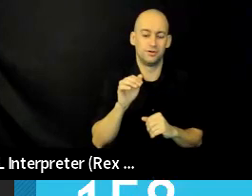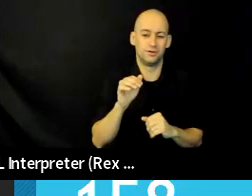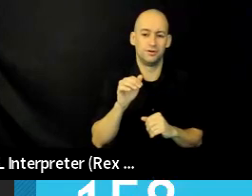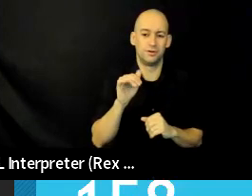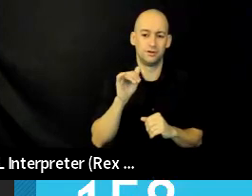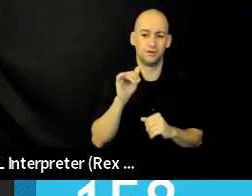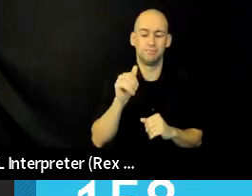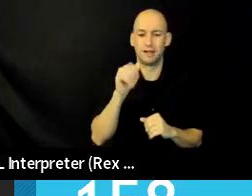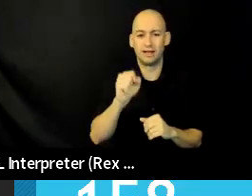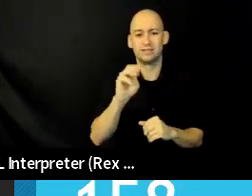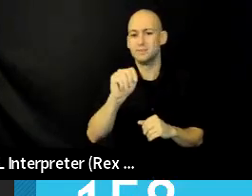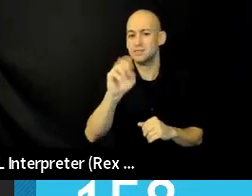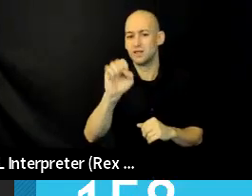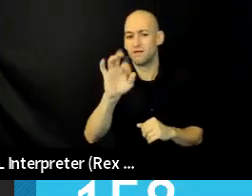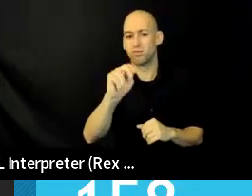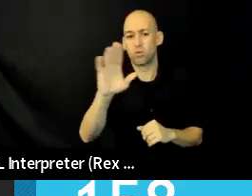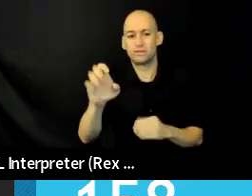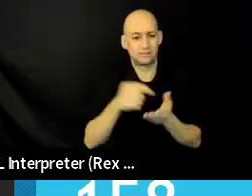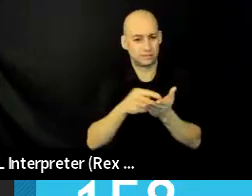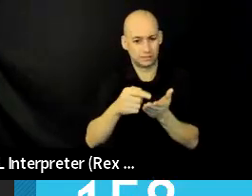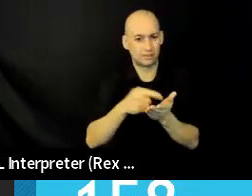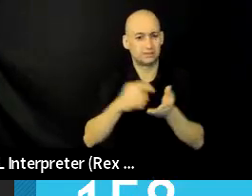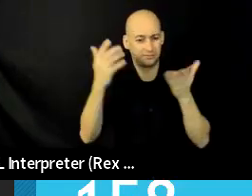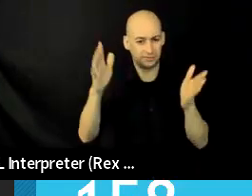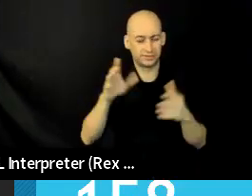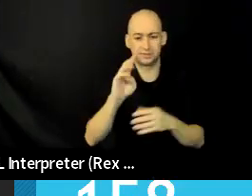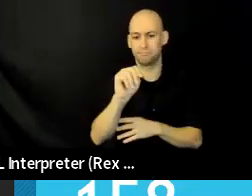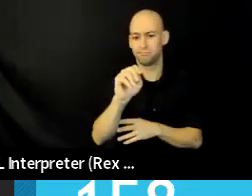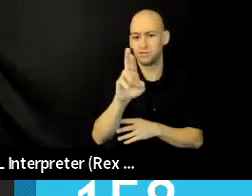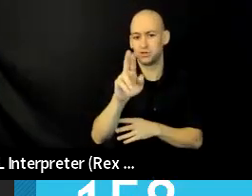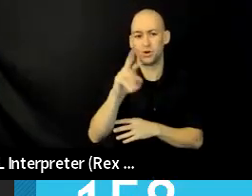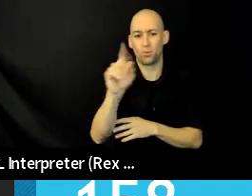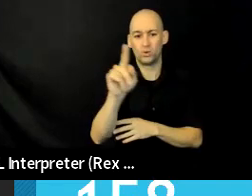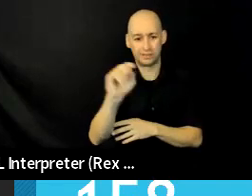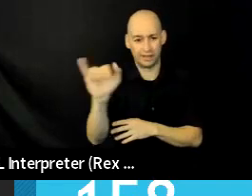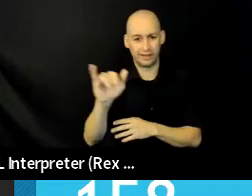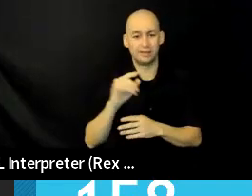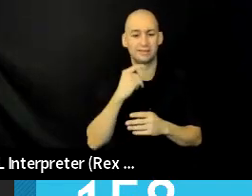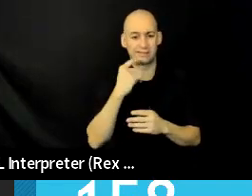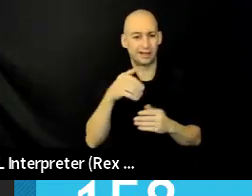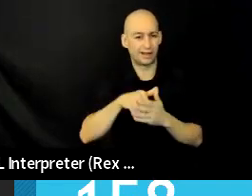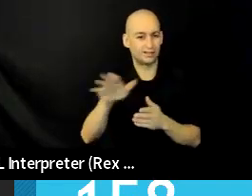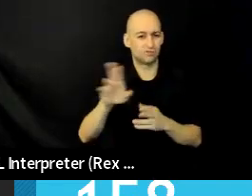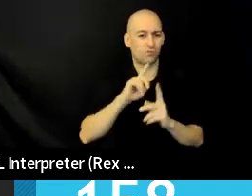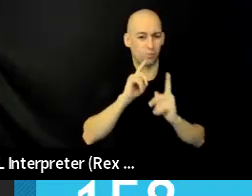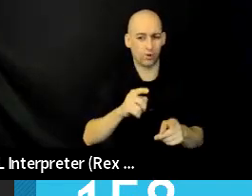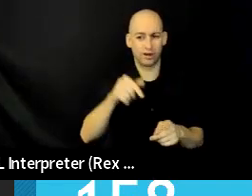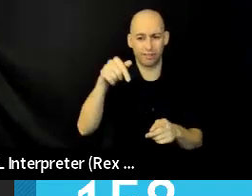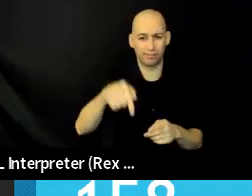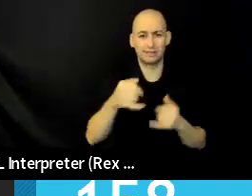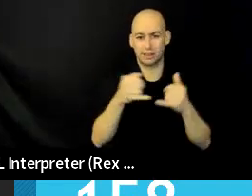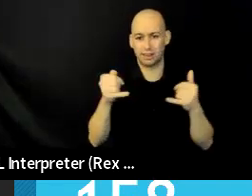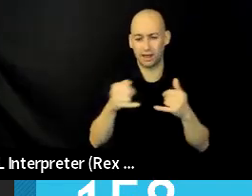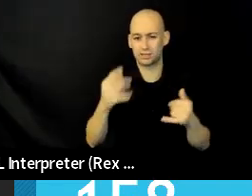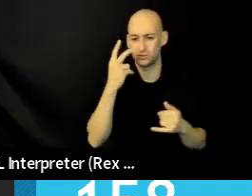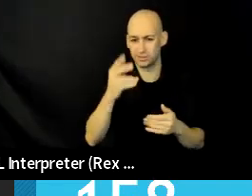As Ms. Florence discussed and Mr. Perzati has identified in his report, these lines that you see